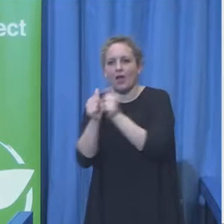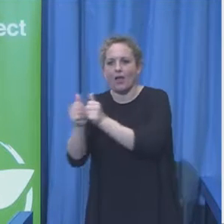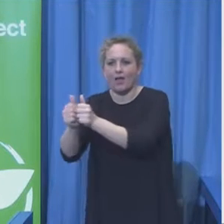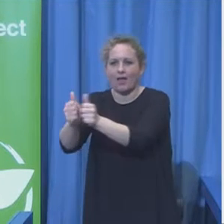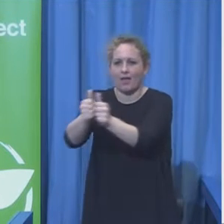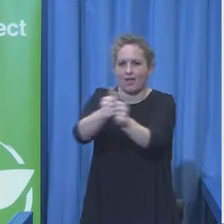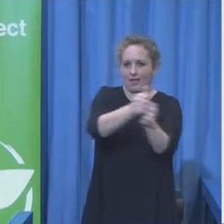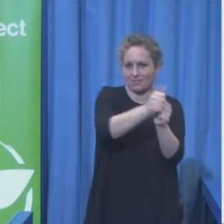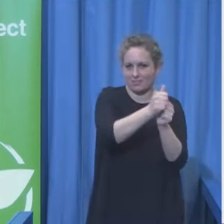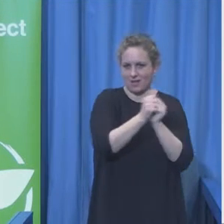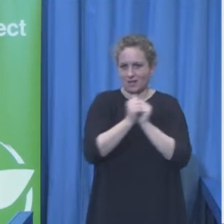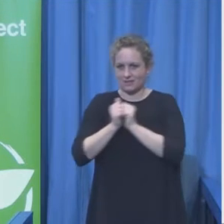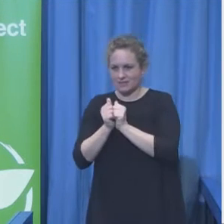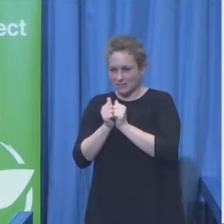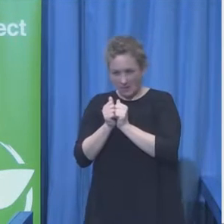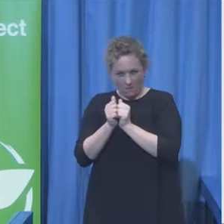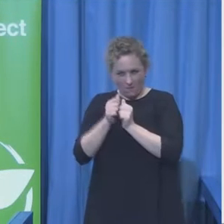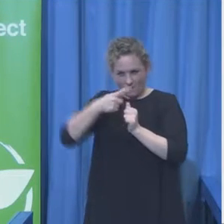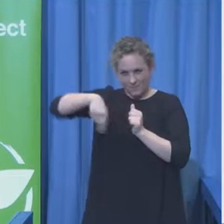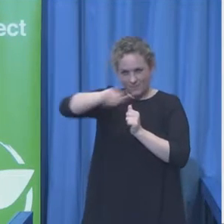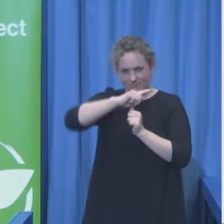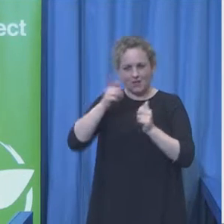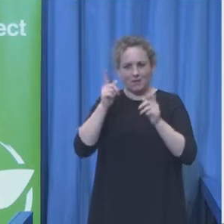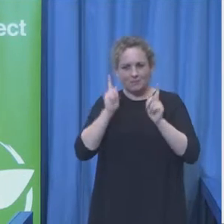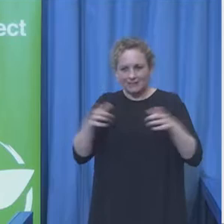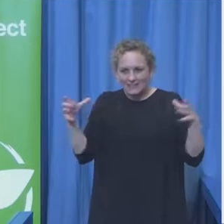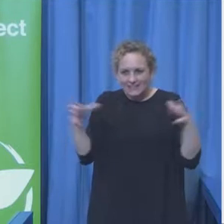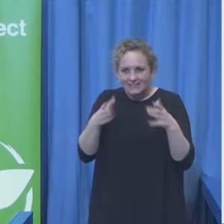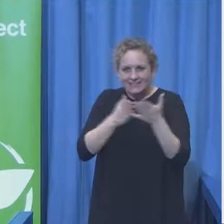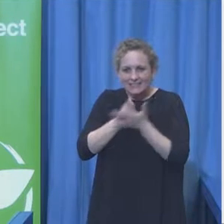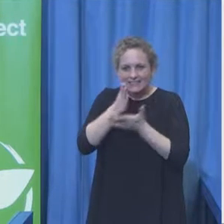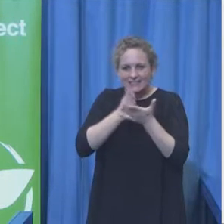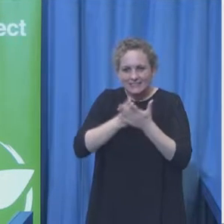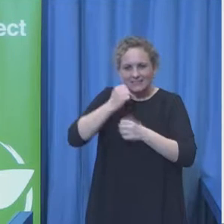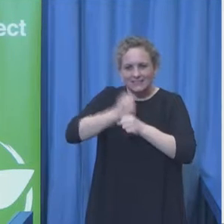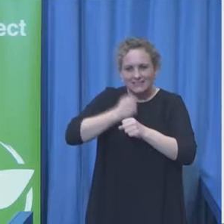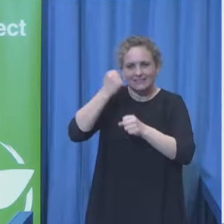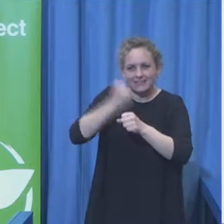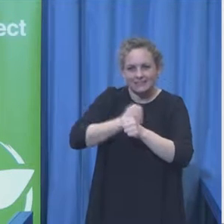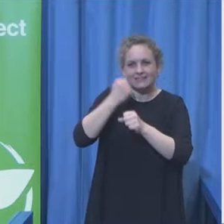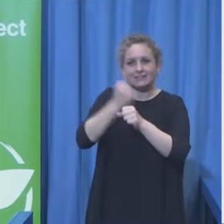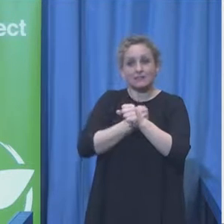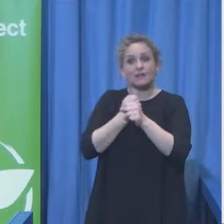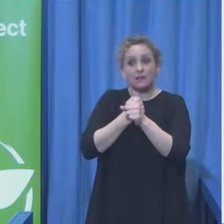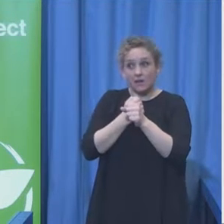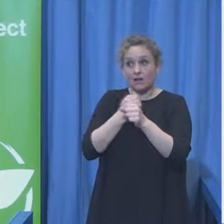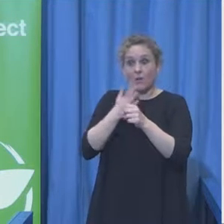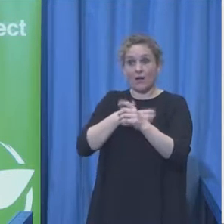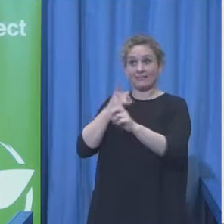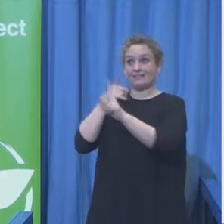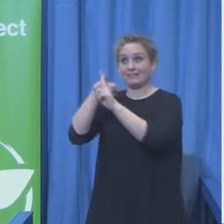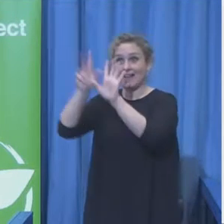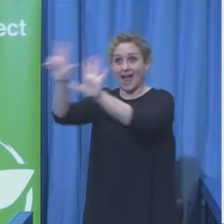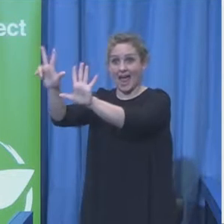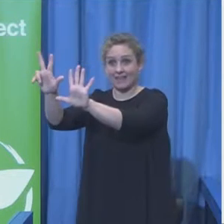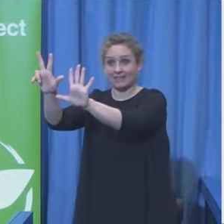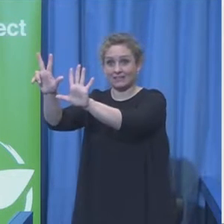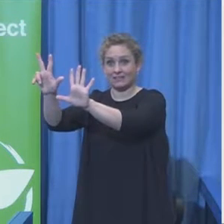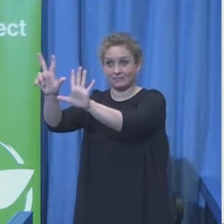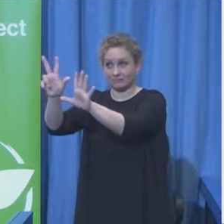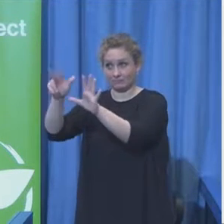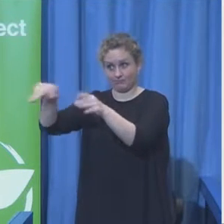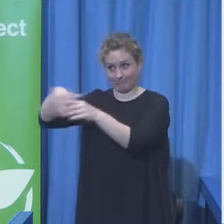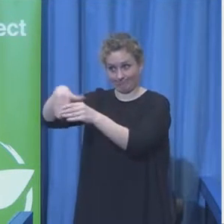have an input, a positive one, hopefully, on Goal 8 about employment, We strengthen policy